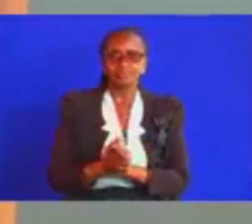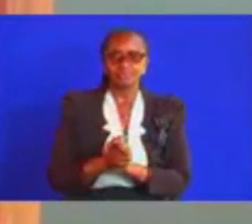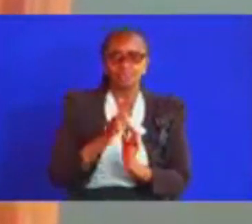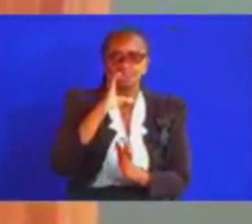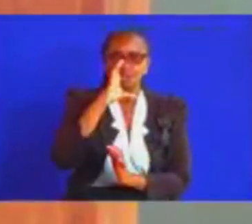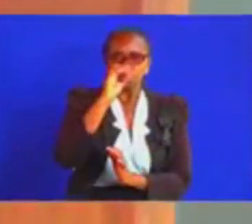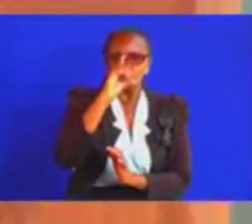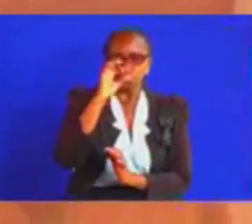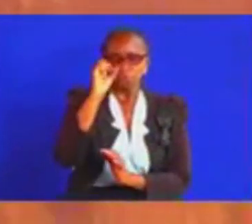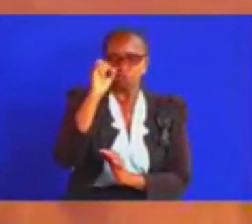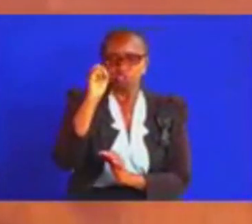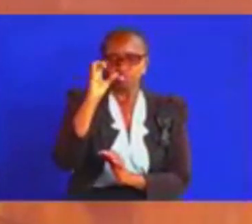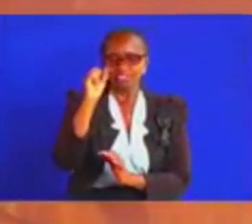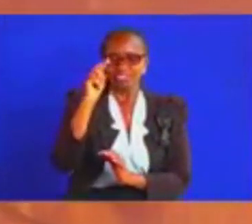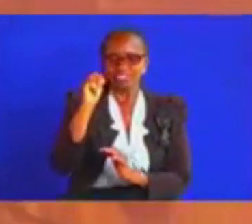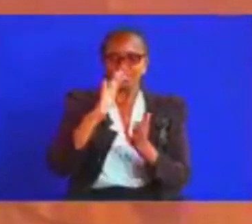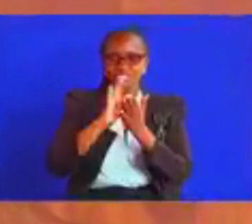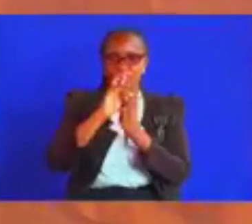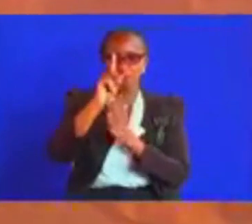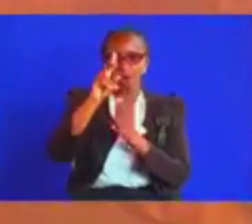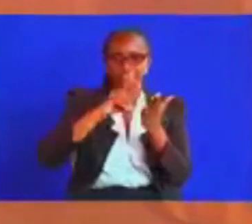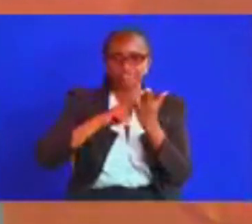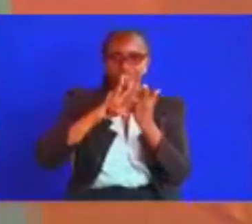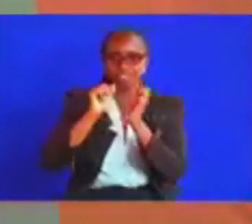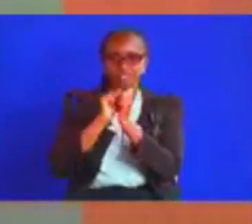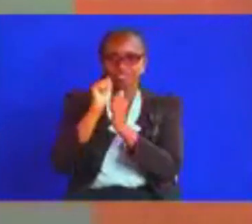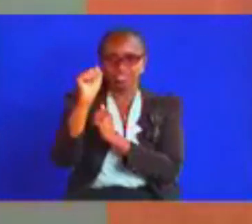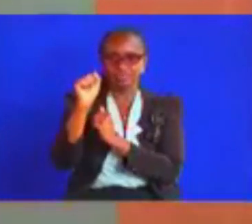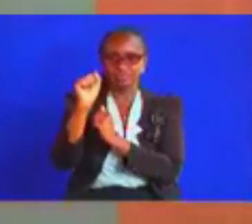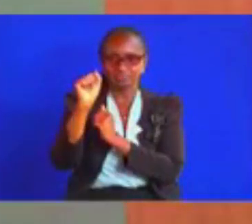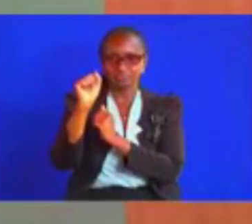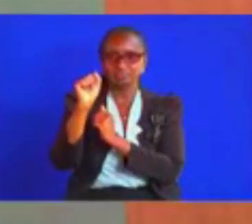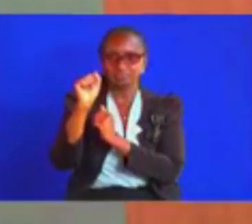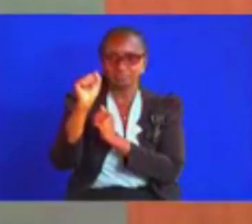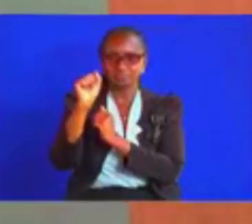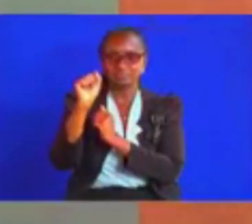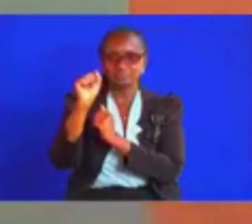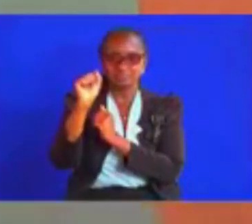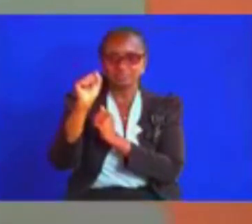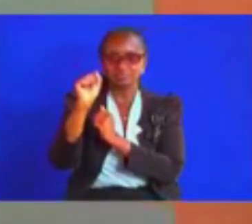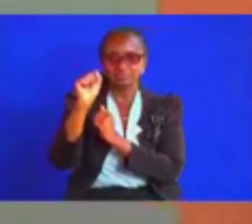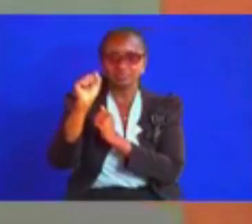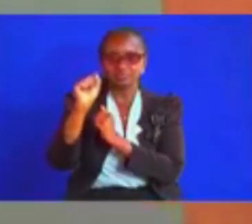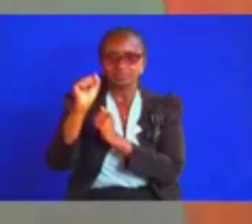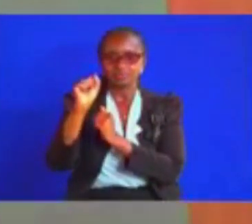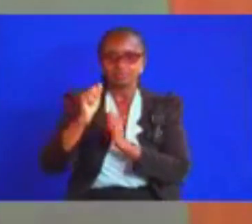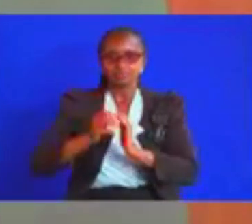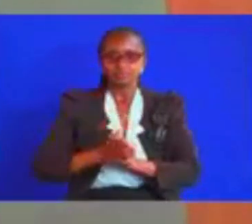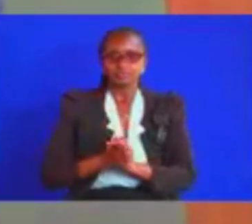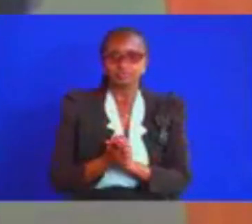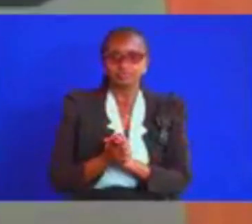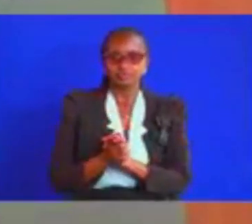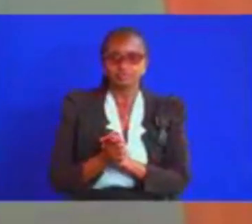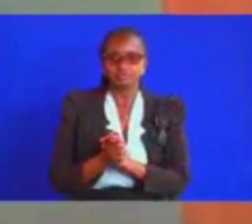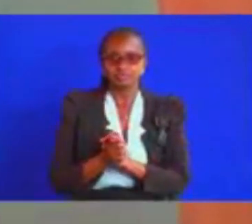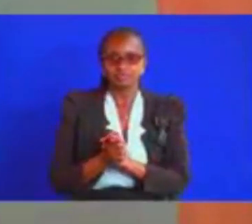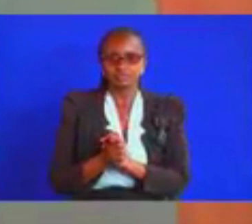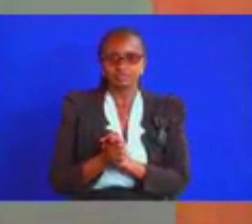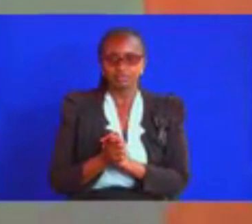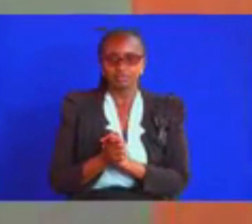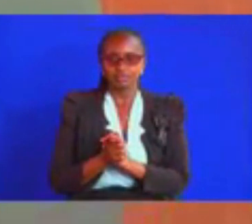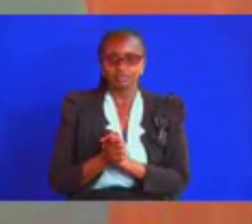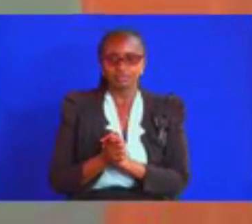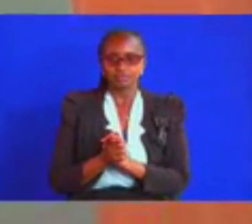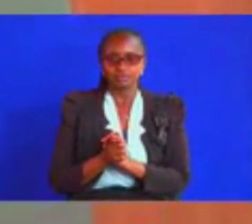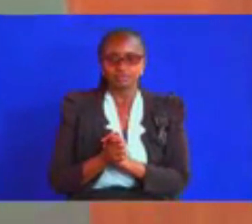Colossians chapter 1, please, from verse 15. Colossians 1 and verse 15. Colossians 1